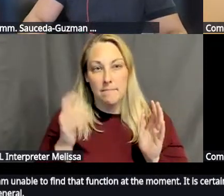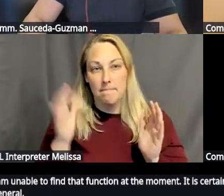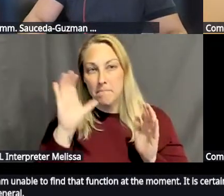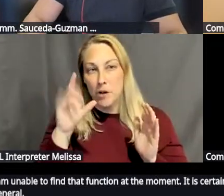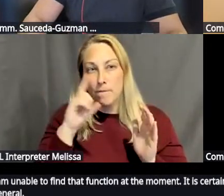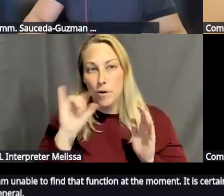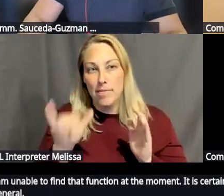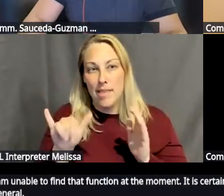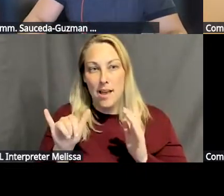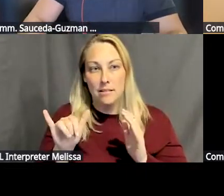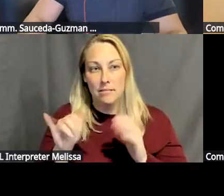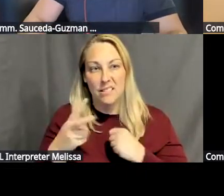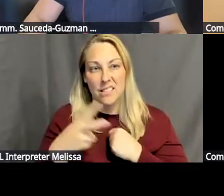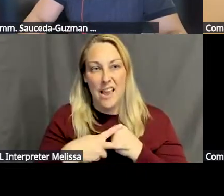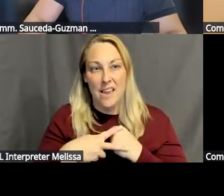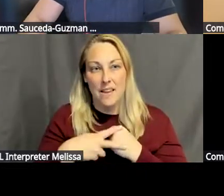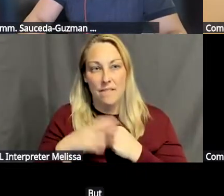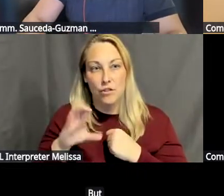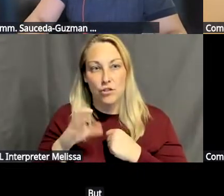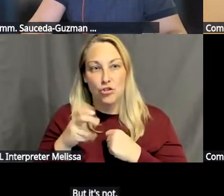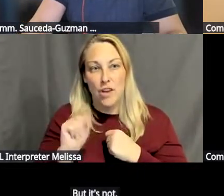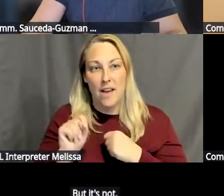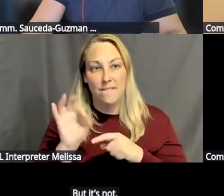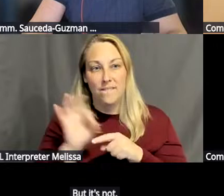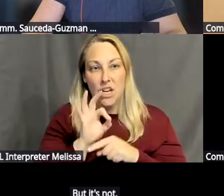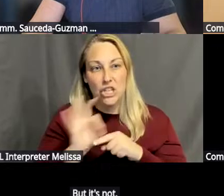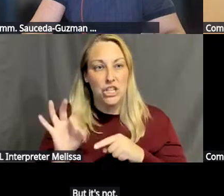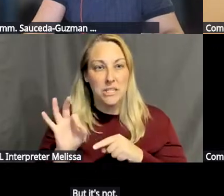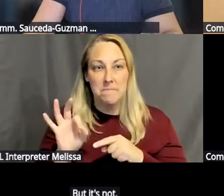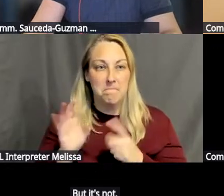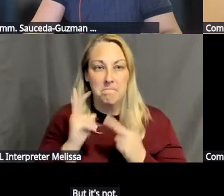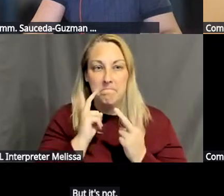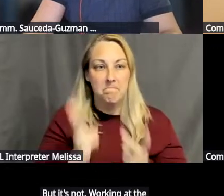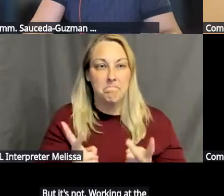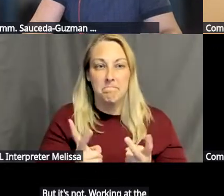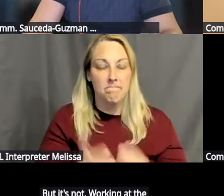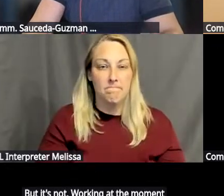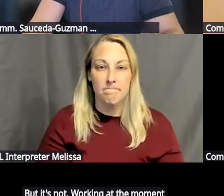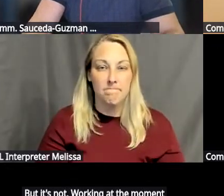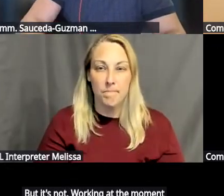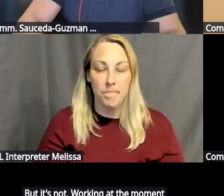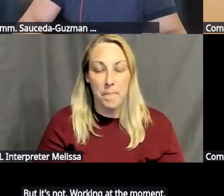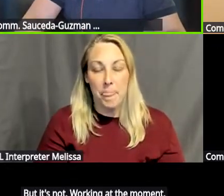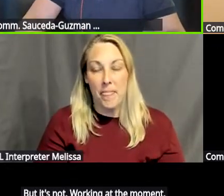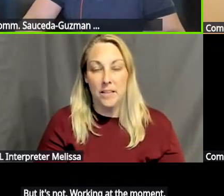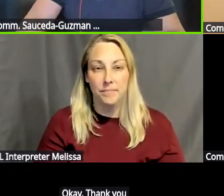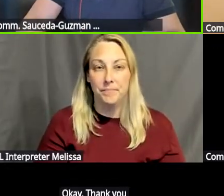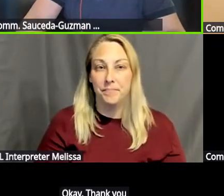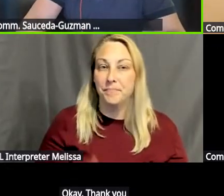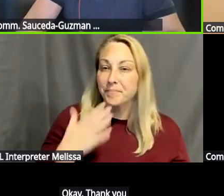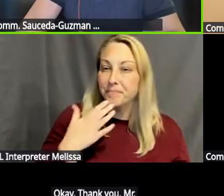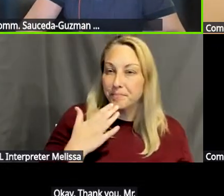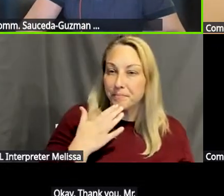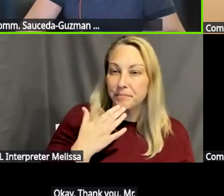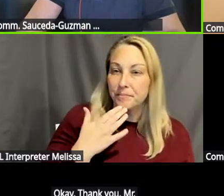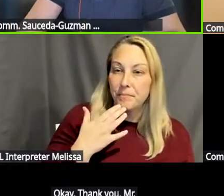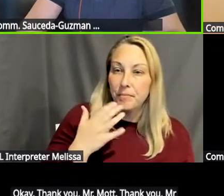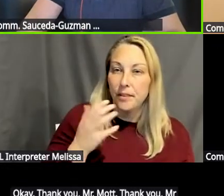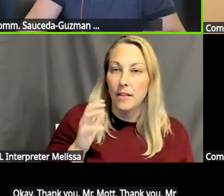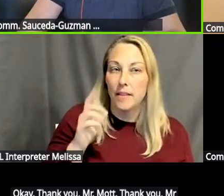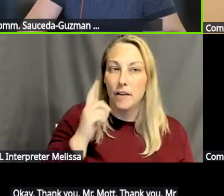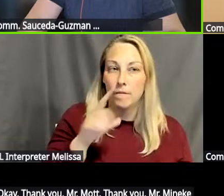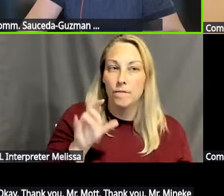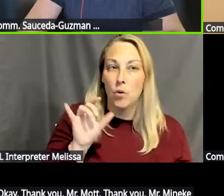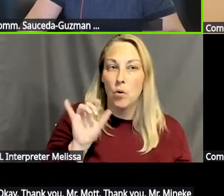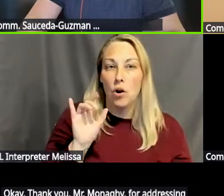but it's not working at the moment. Okay. So sit Thank you, tight Mr. for a minute. Yeah, thank you, Mr. Montague, for addressing